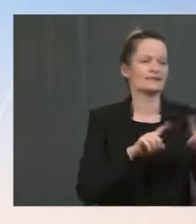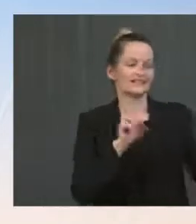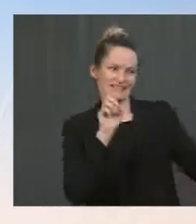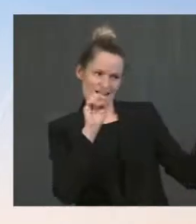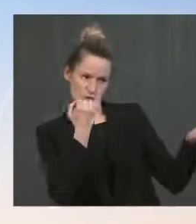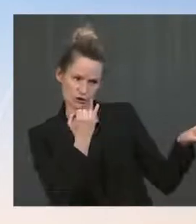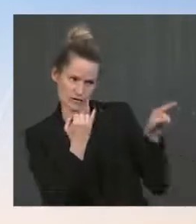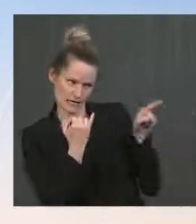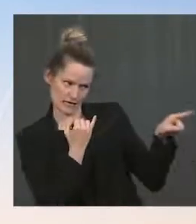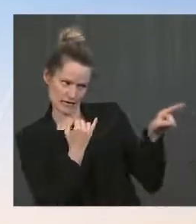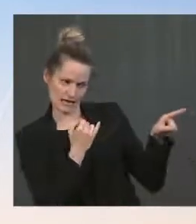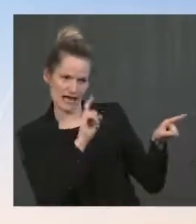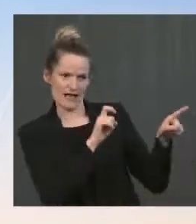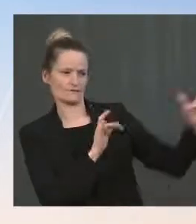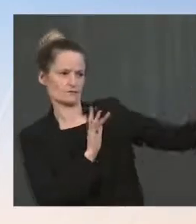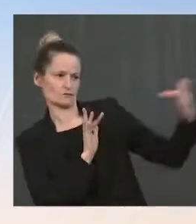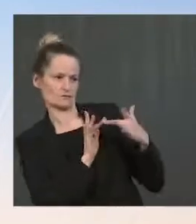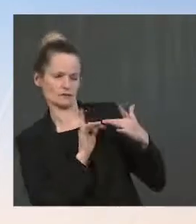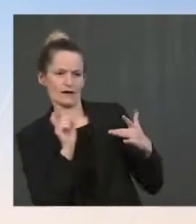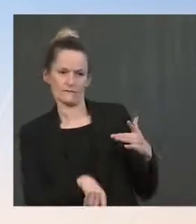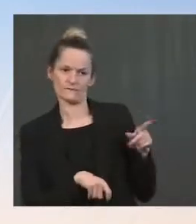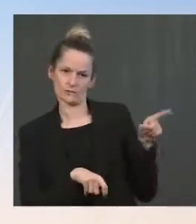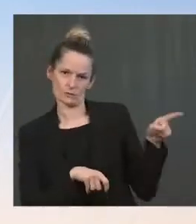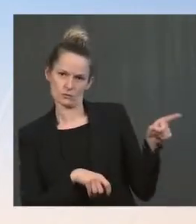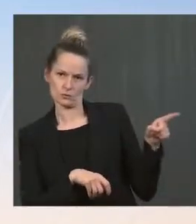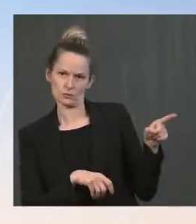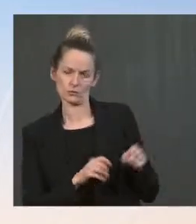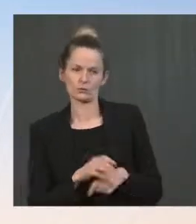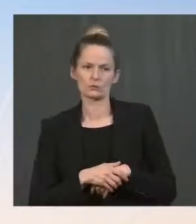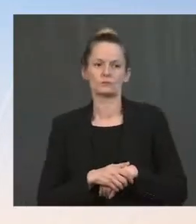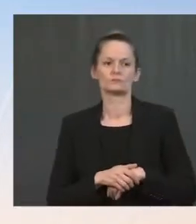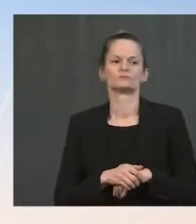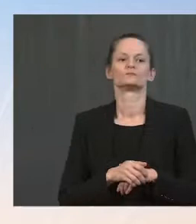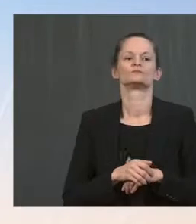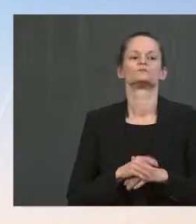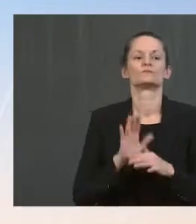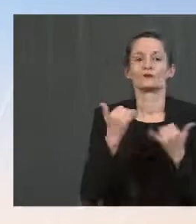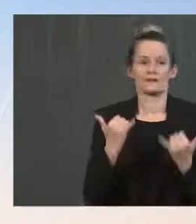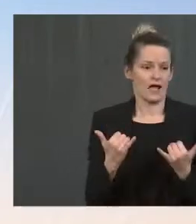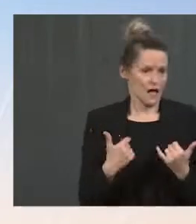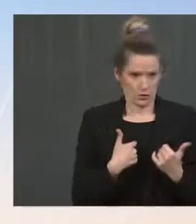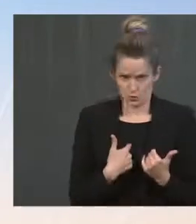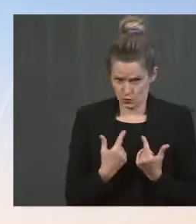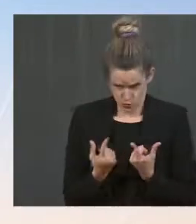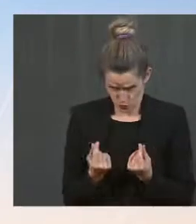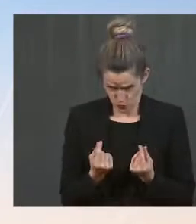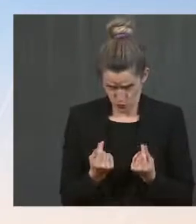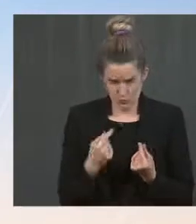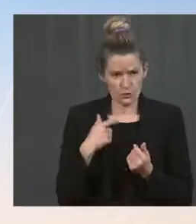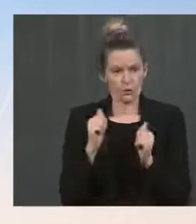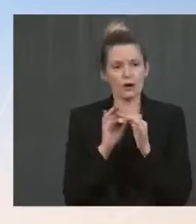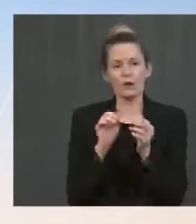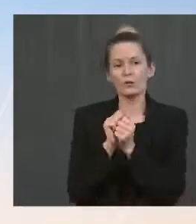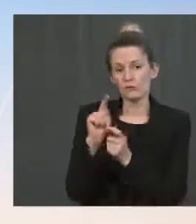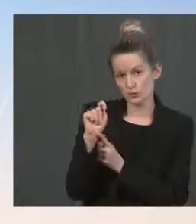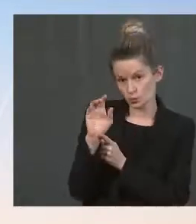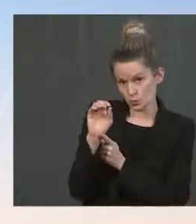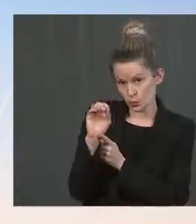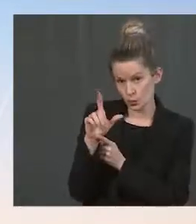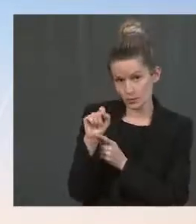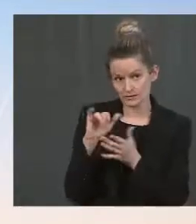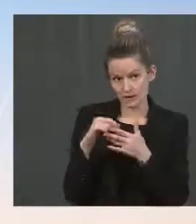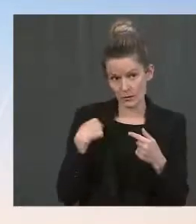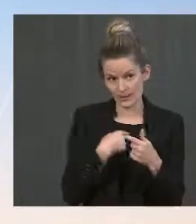appropriately so. What we are doing, in terms of the tools. The Department of Justice has the capacity and the